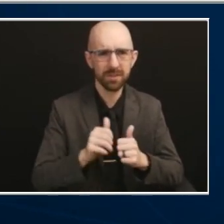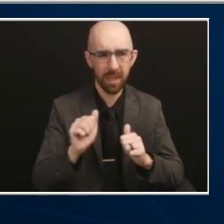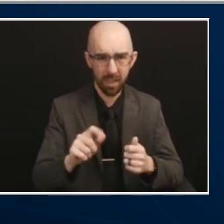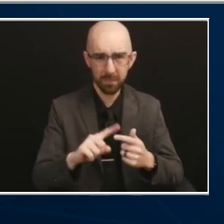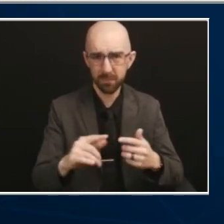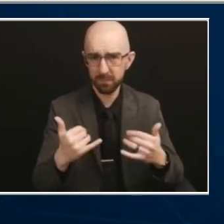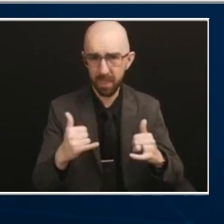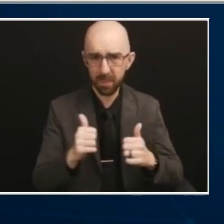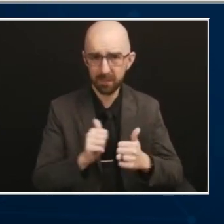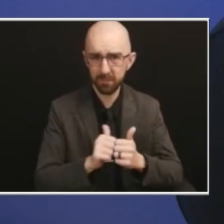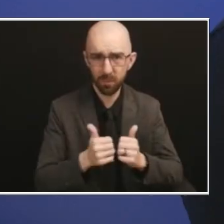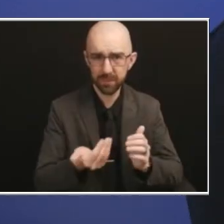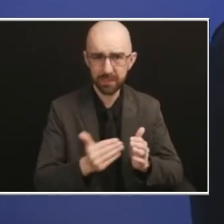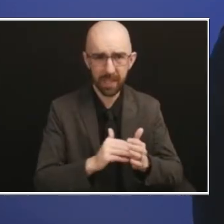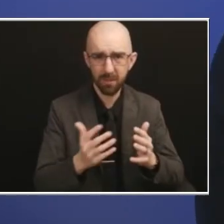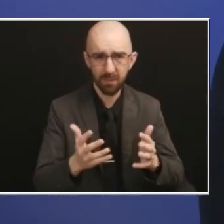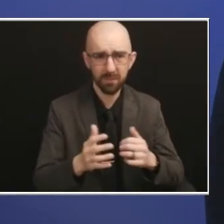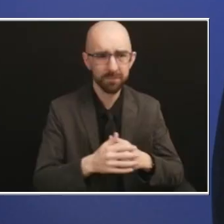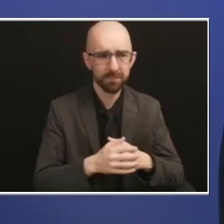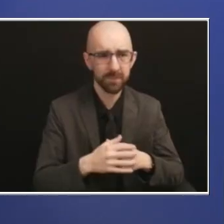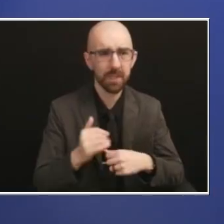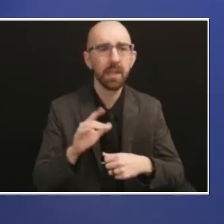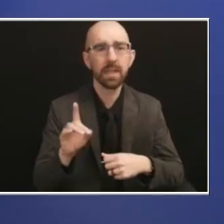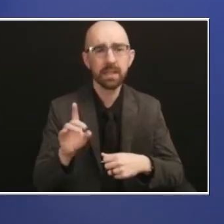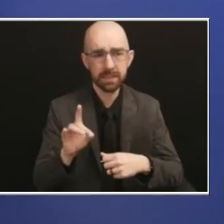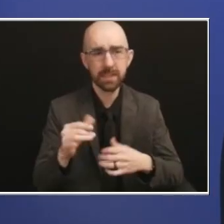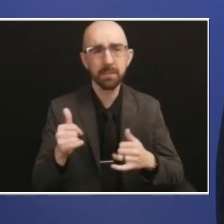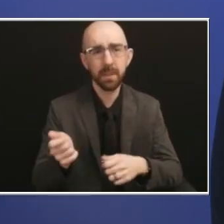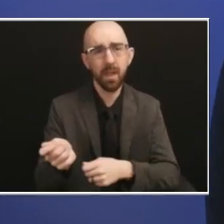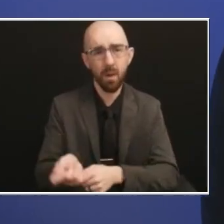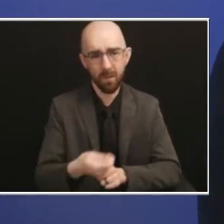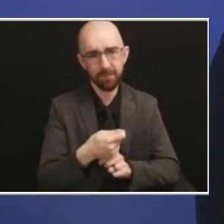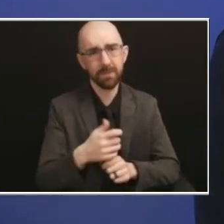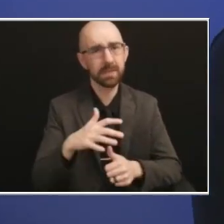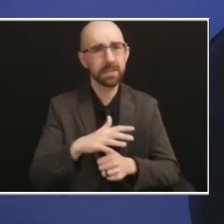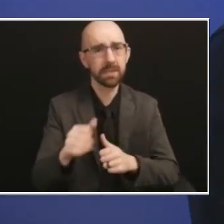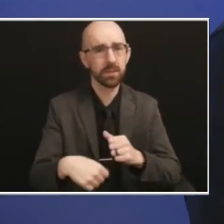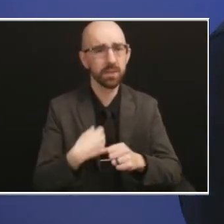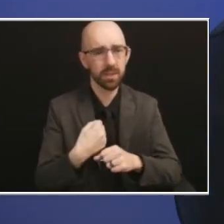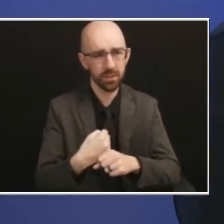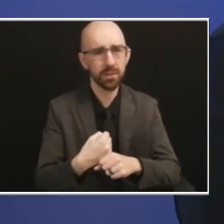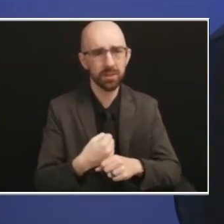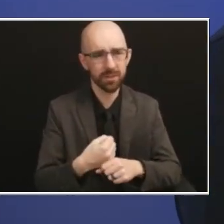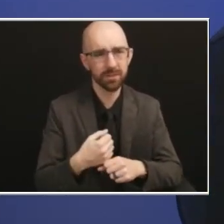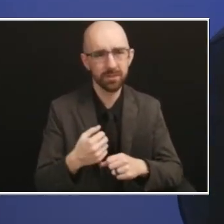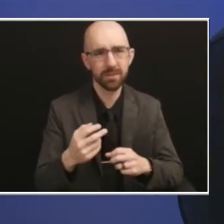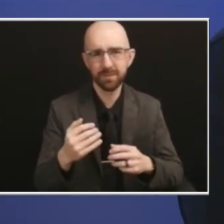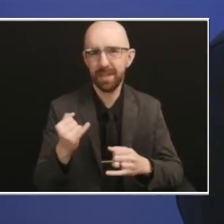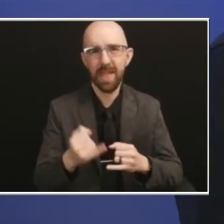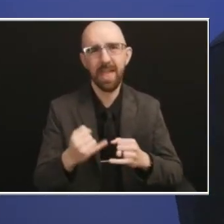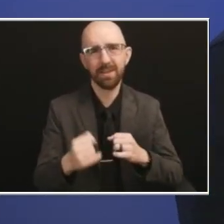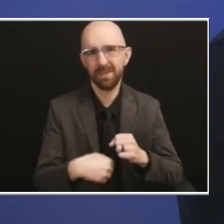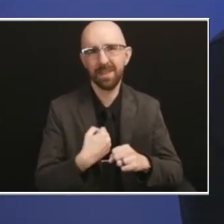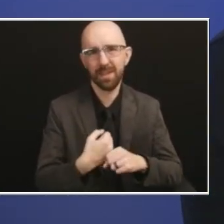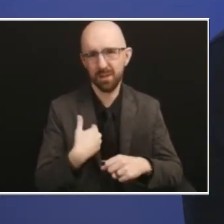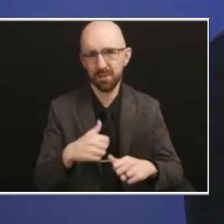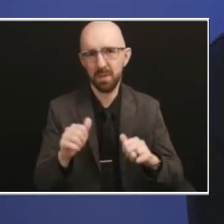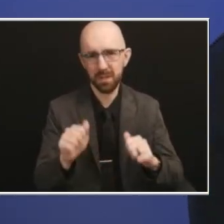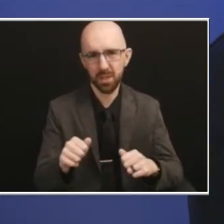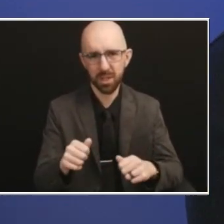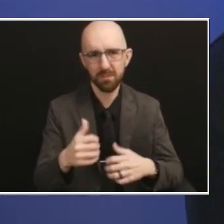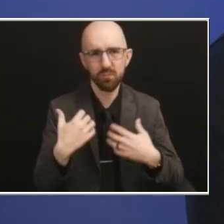again? I did manage to play golf my senior year. It was at the very end of the year, so I was able to be Nice. recovered enough to do